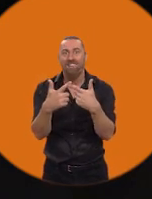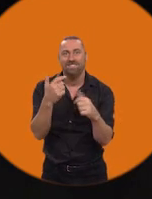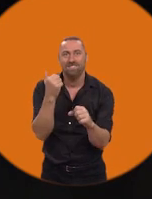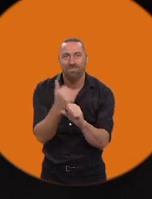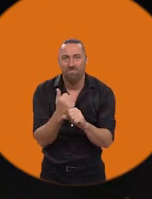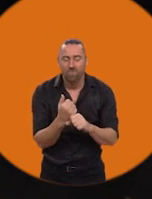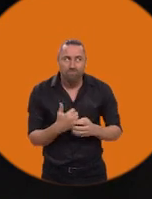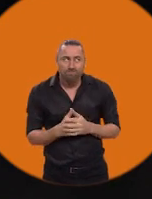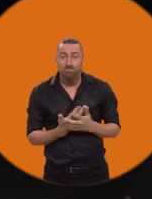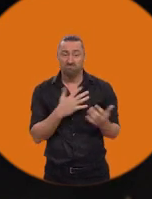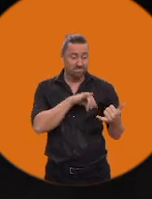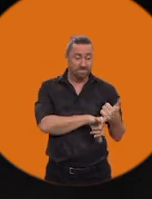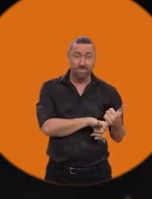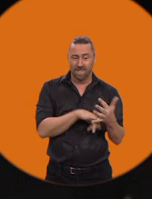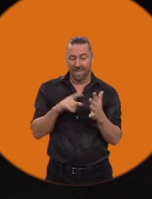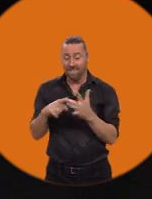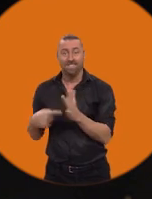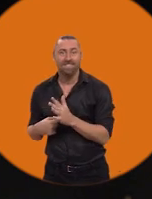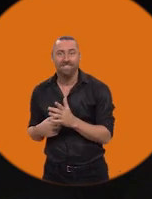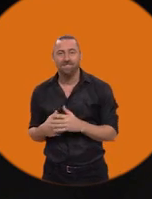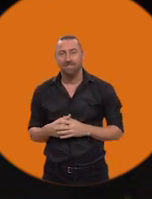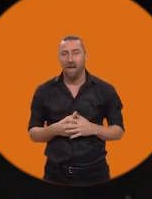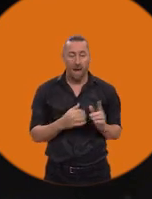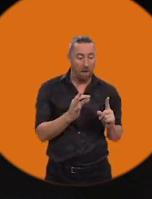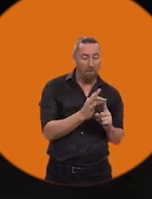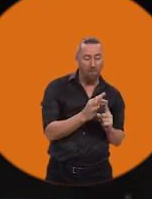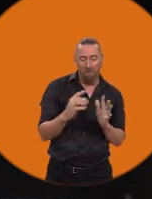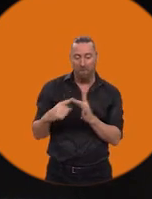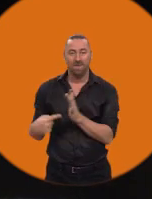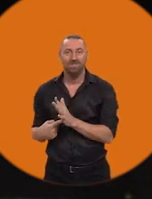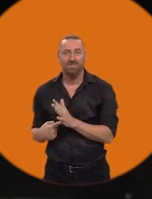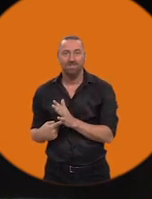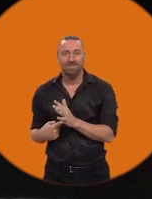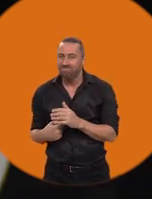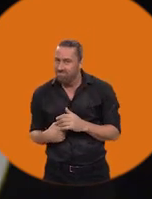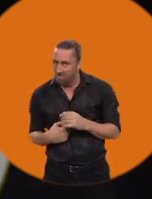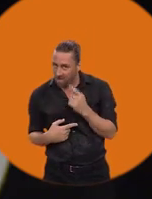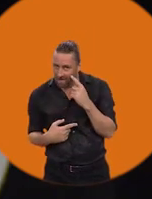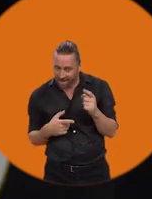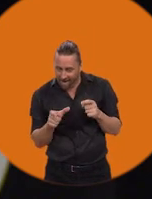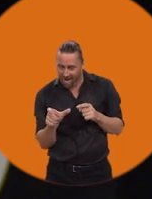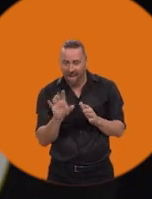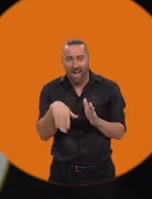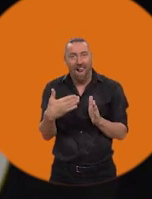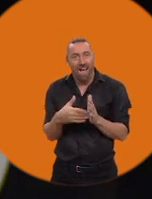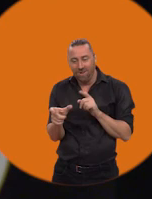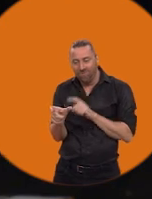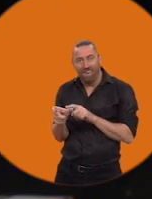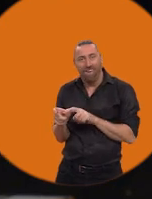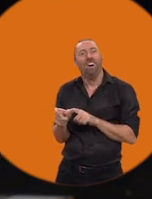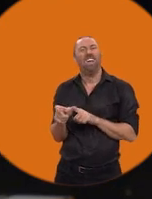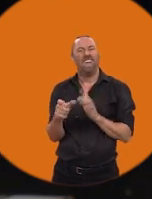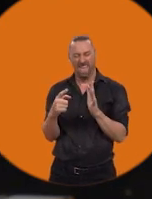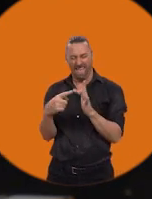one. Sit and pit. Did you hear the rhyme?